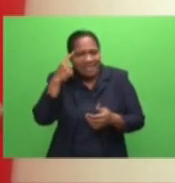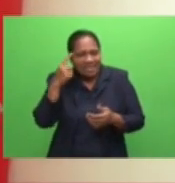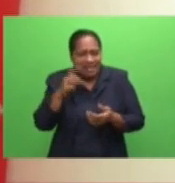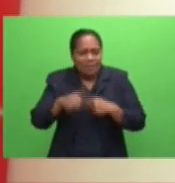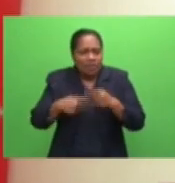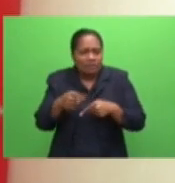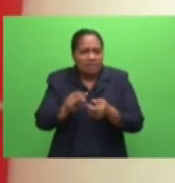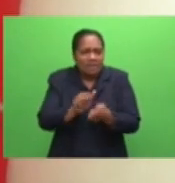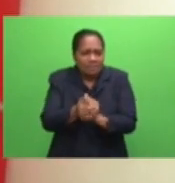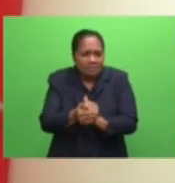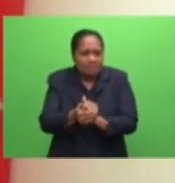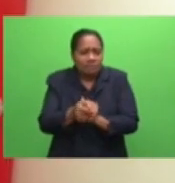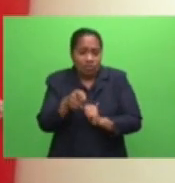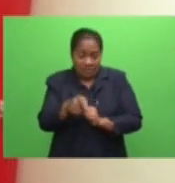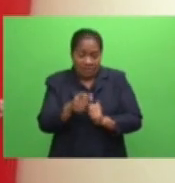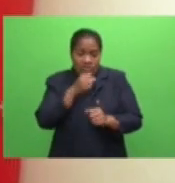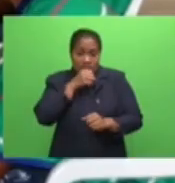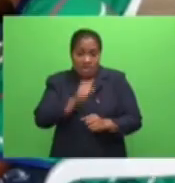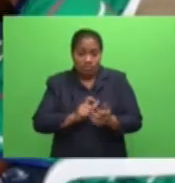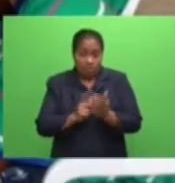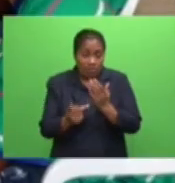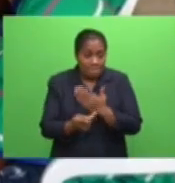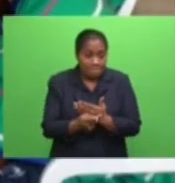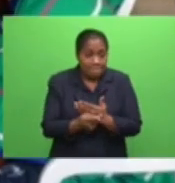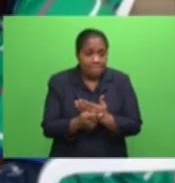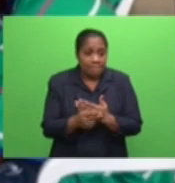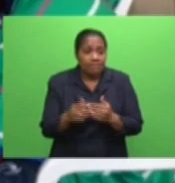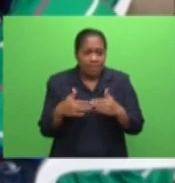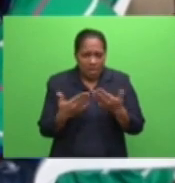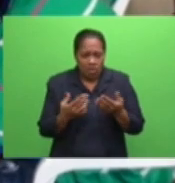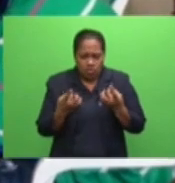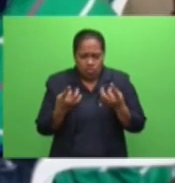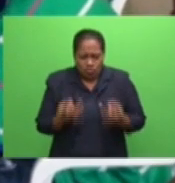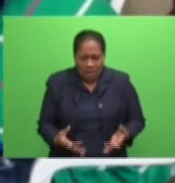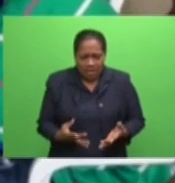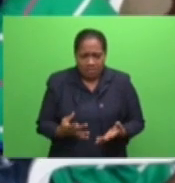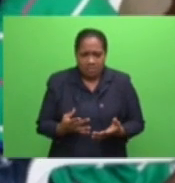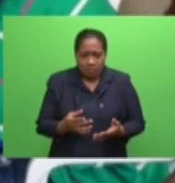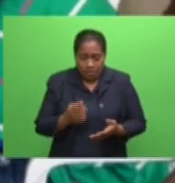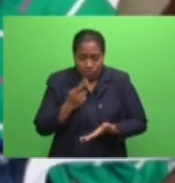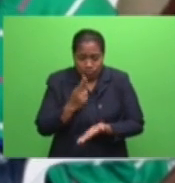our men's programs, and we're really working towards that inclusivity.